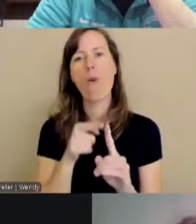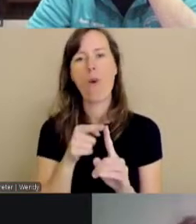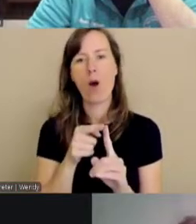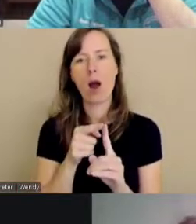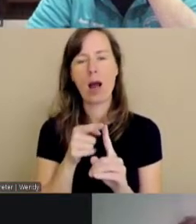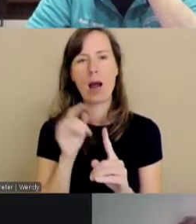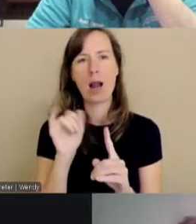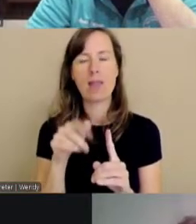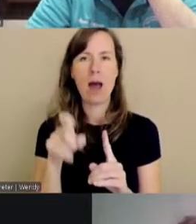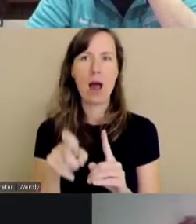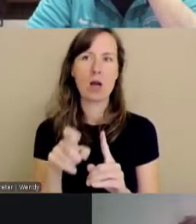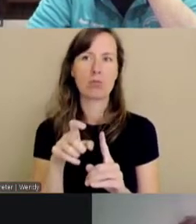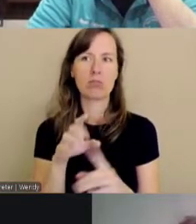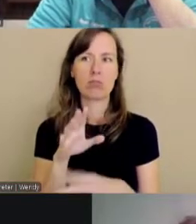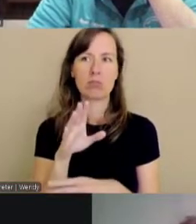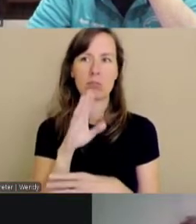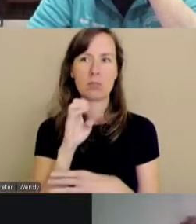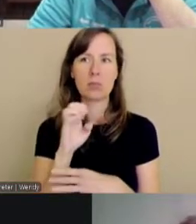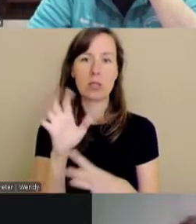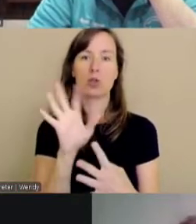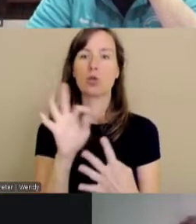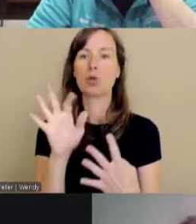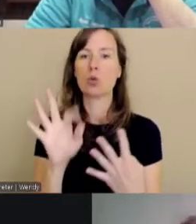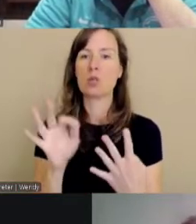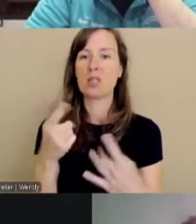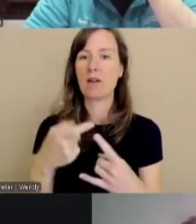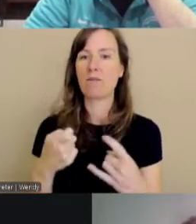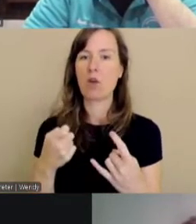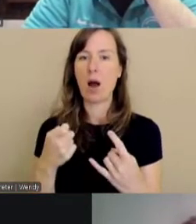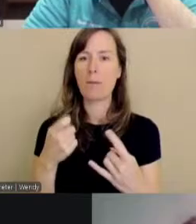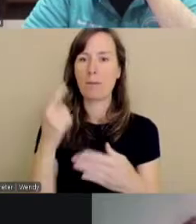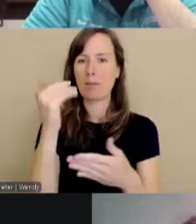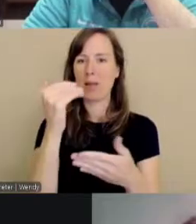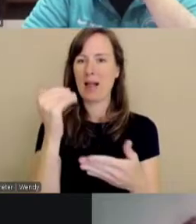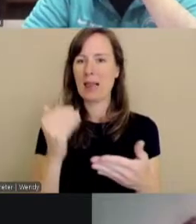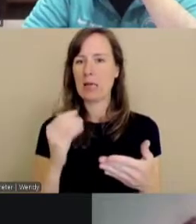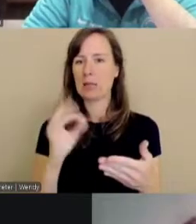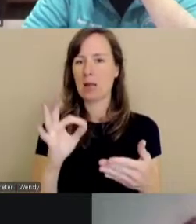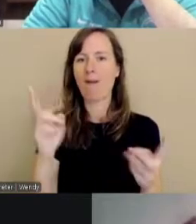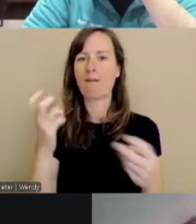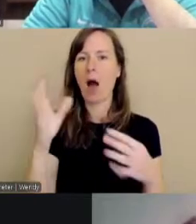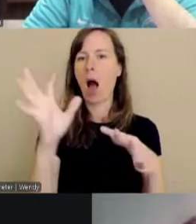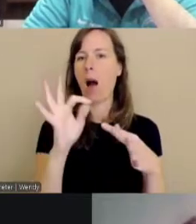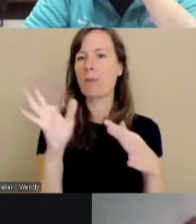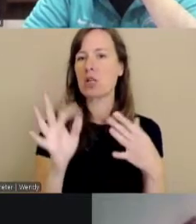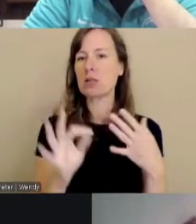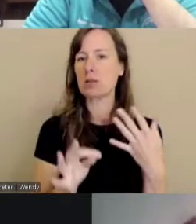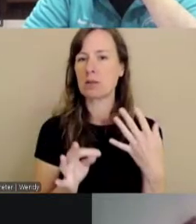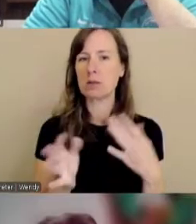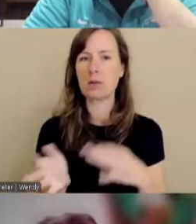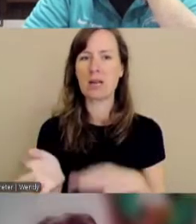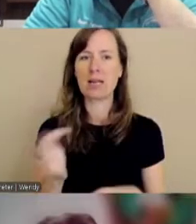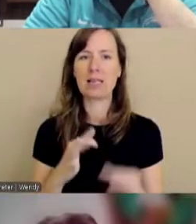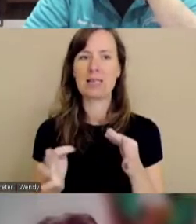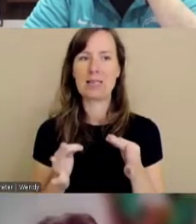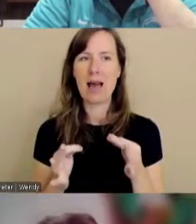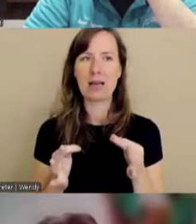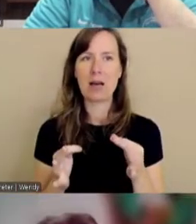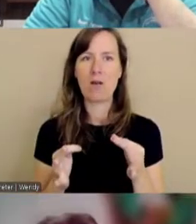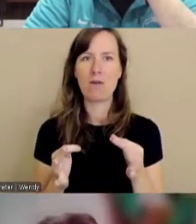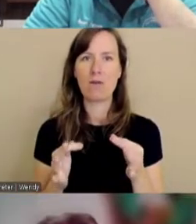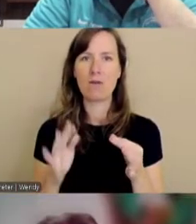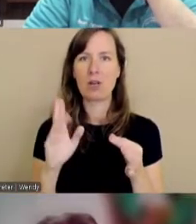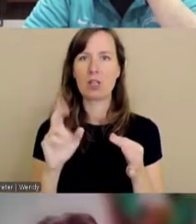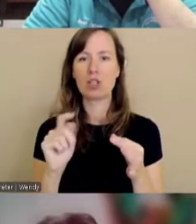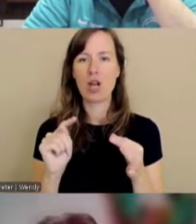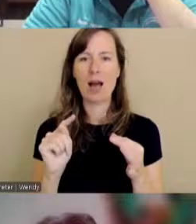should be choosing from a list of options rather than a